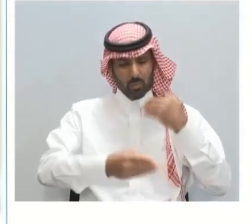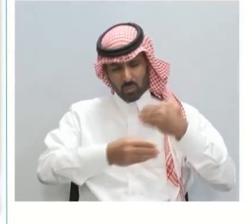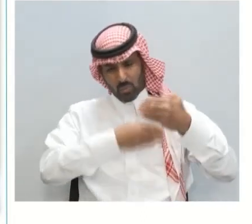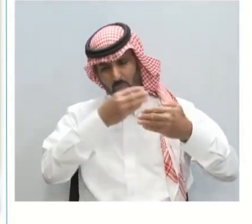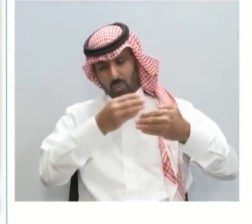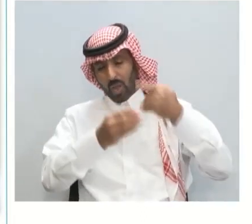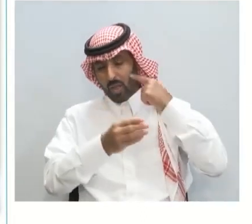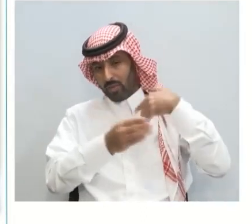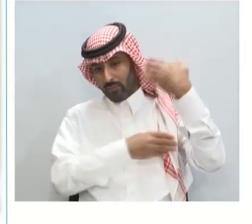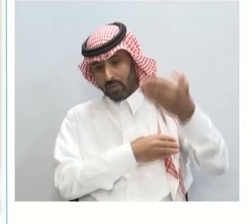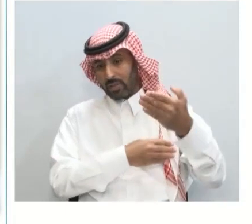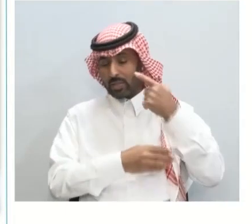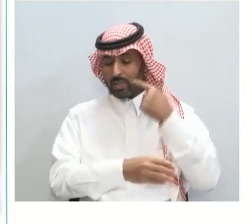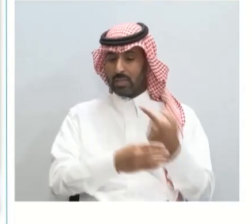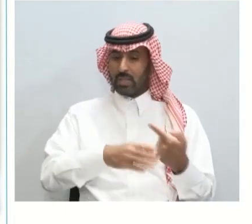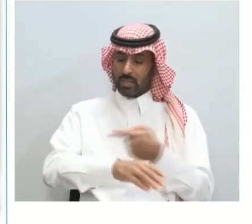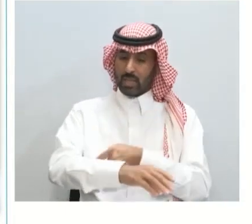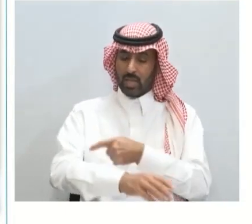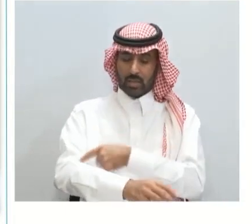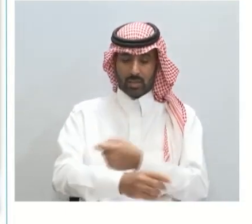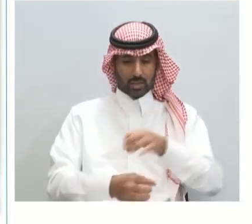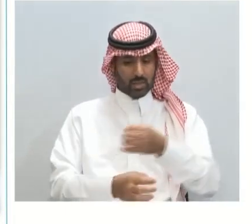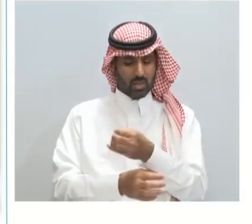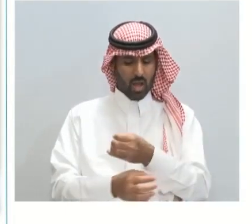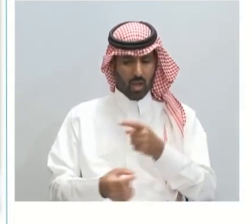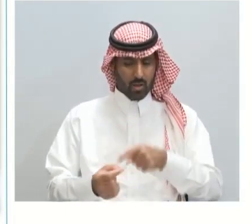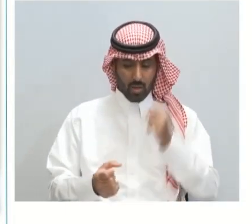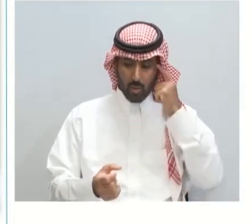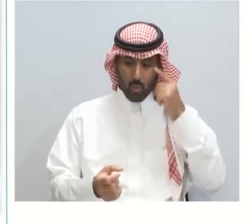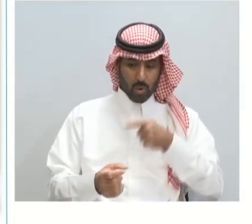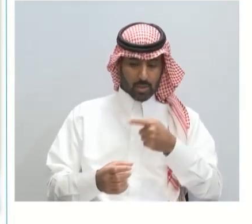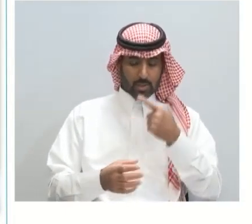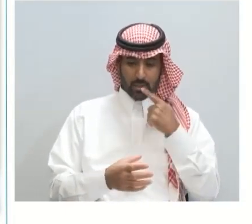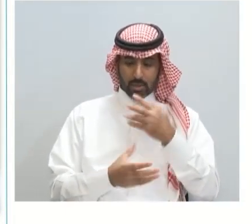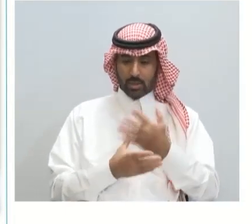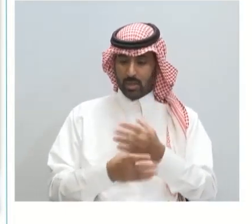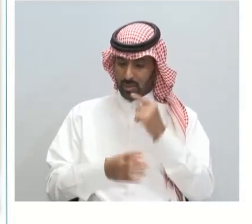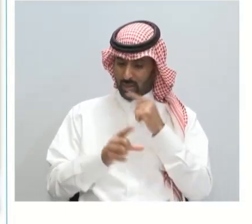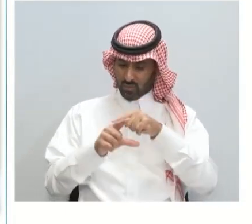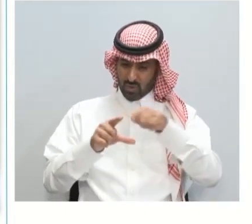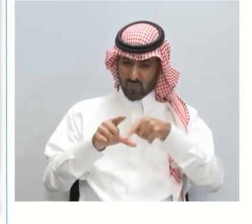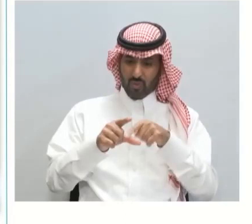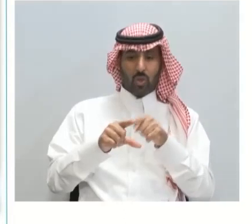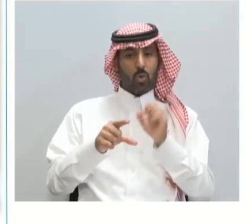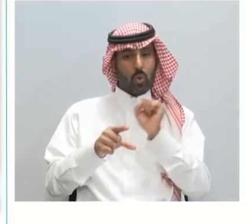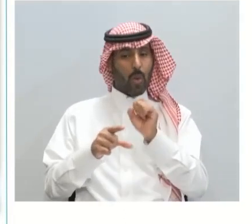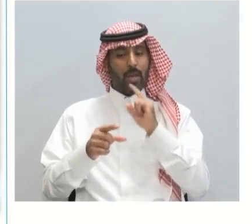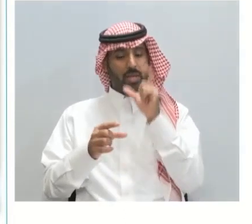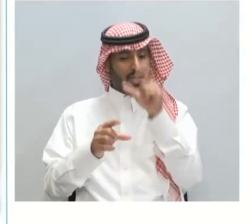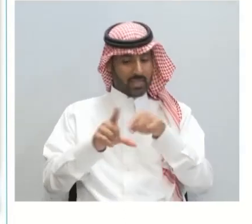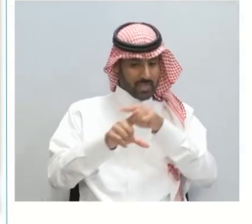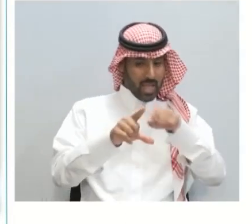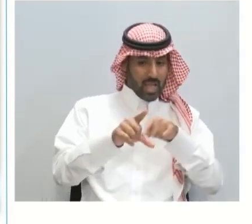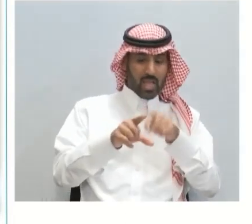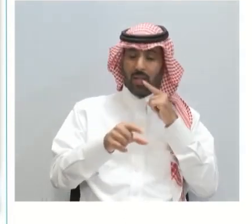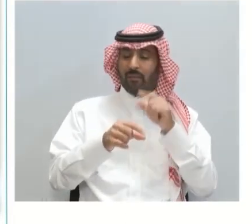through genetic testing, testing that analyzes the genetic information found in the cells of your body. Each cell contains a sample